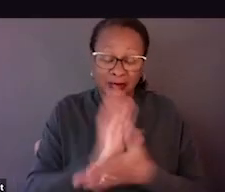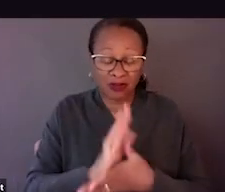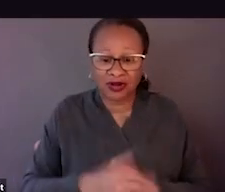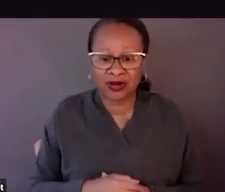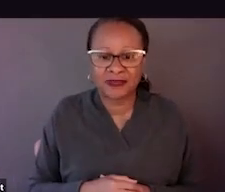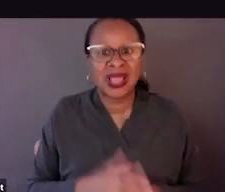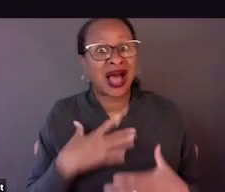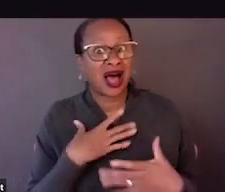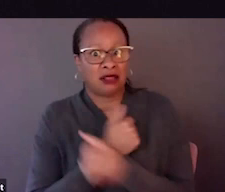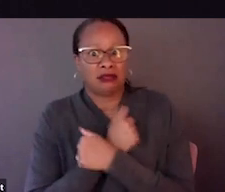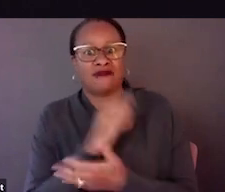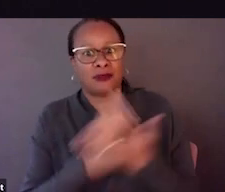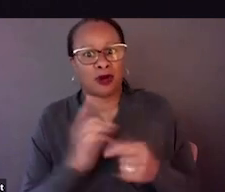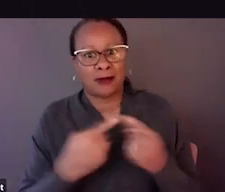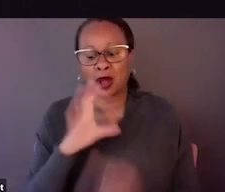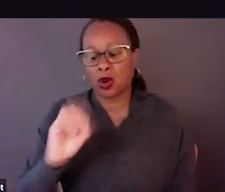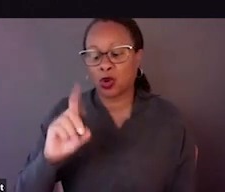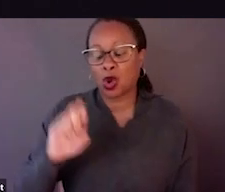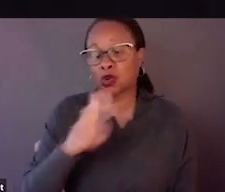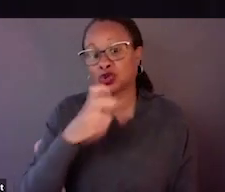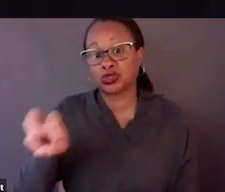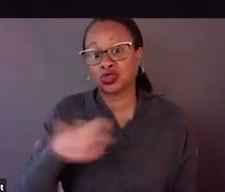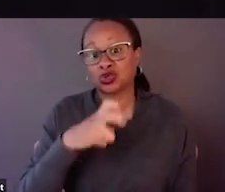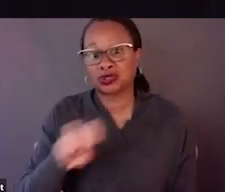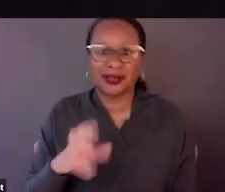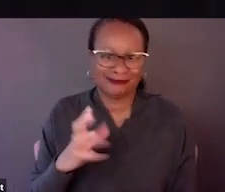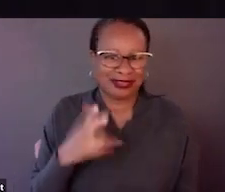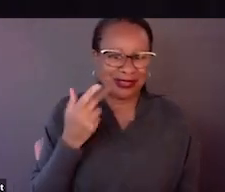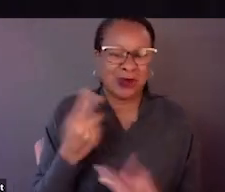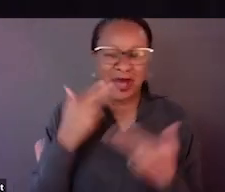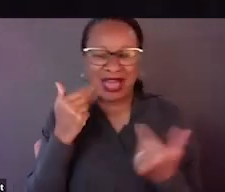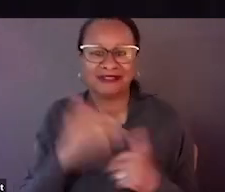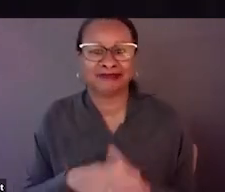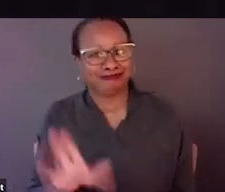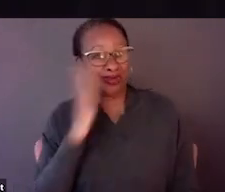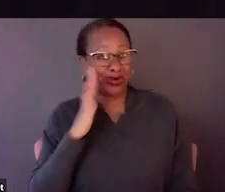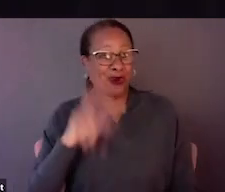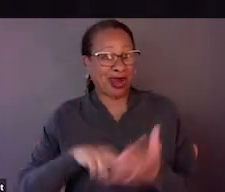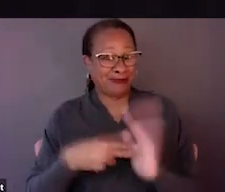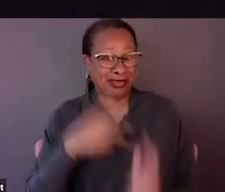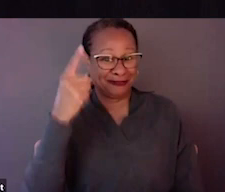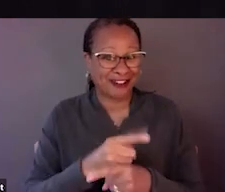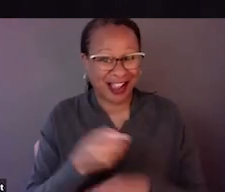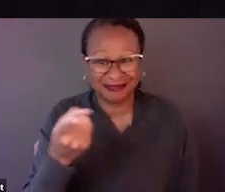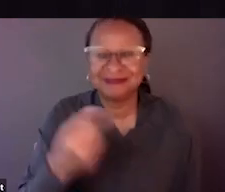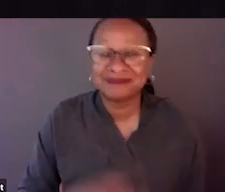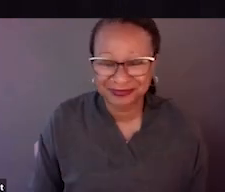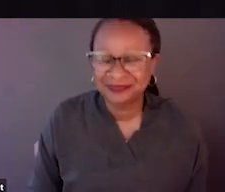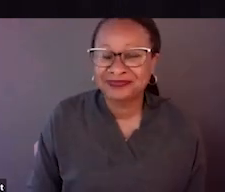code switching, because that's real. So somebody laughed. You know what I'm talking about. Whoever that was that chuckled, you know exactly what I mean.